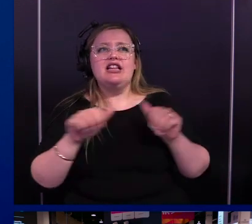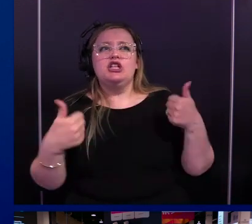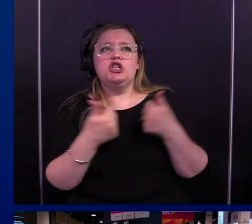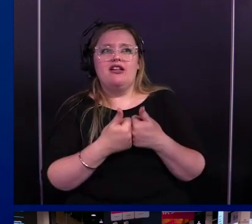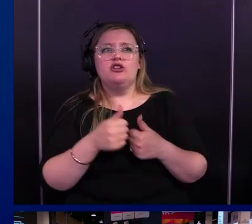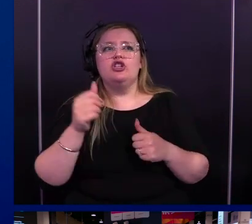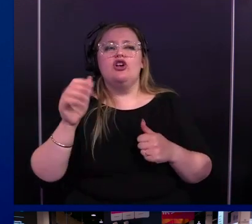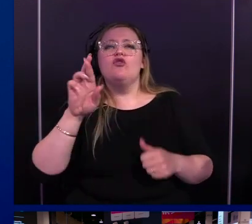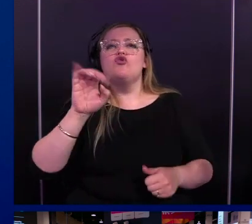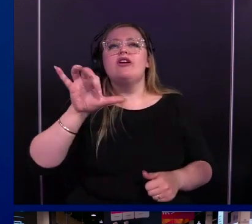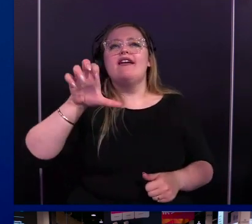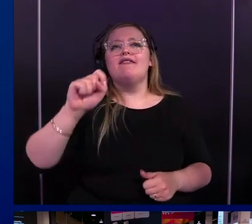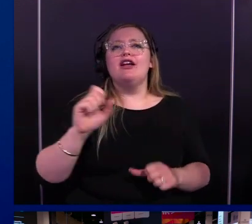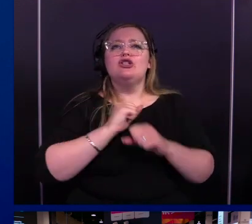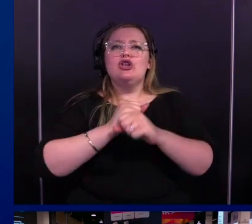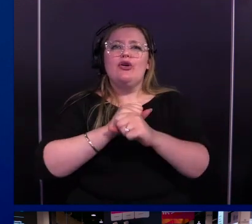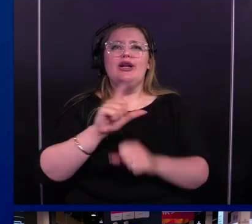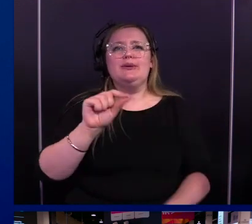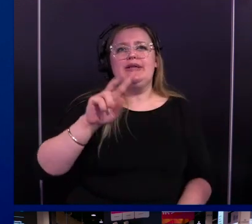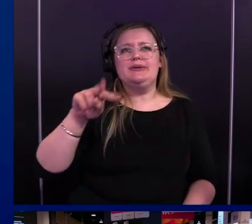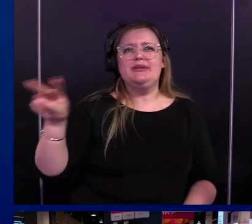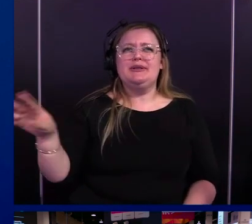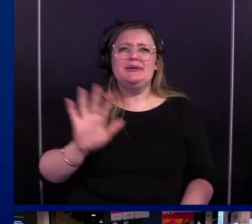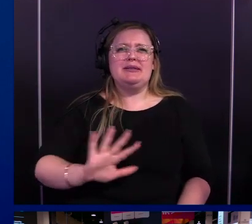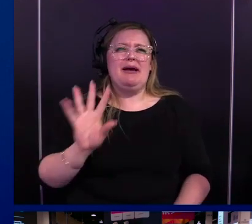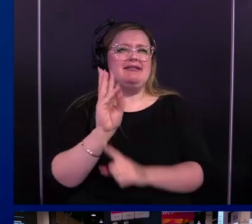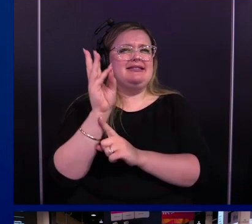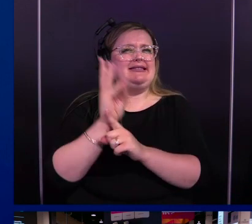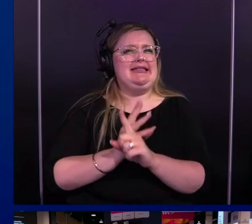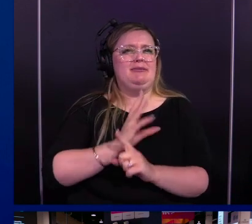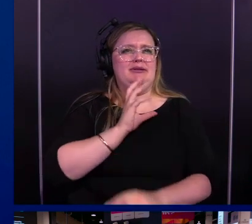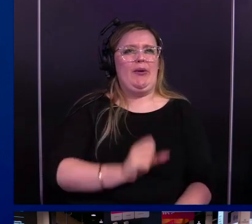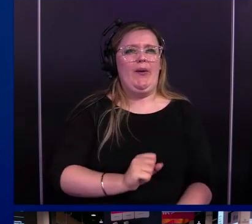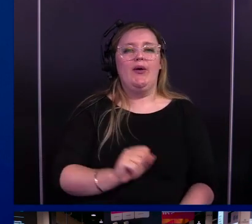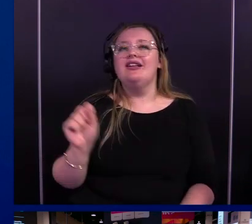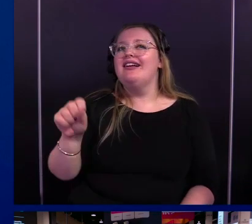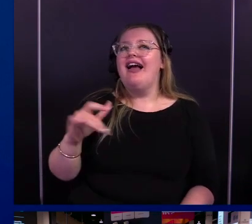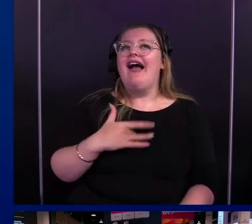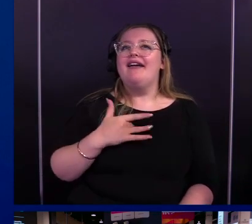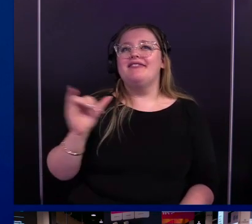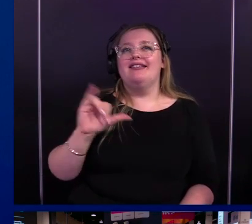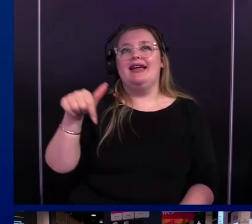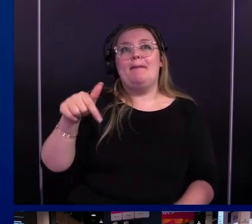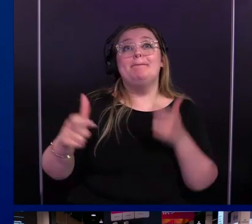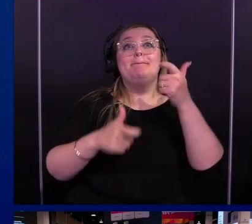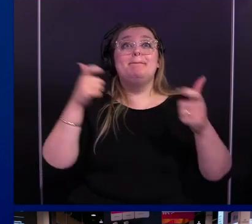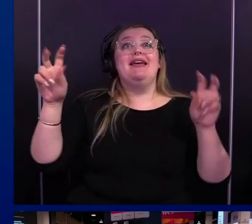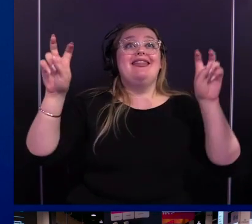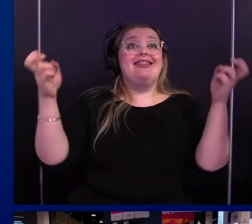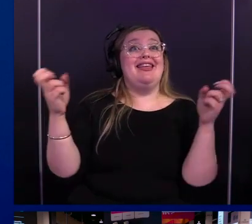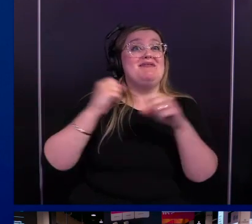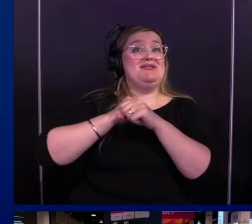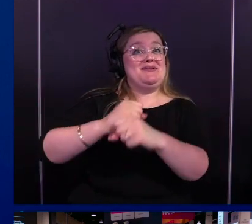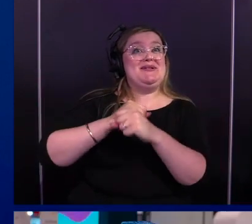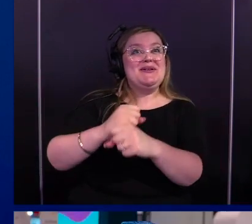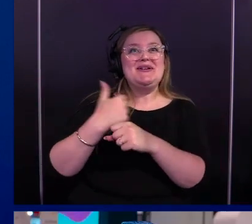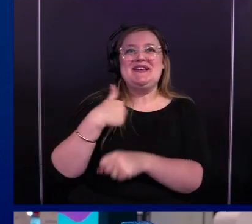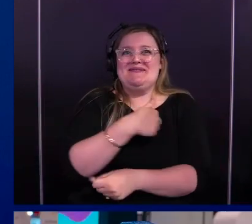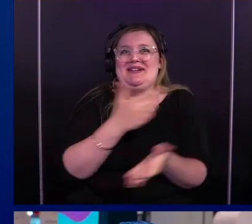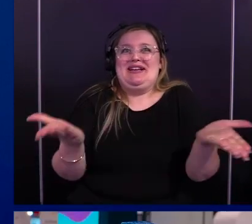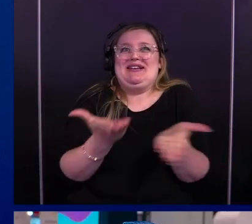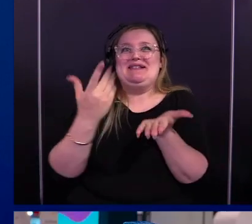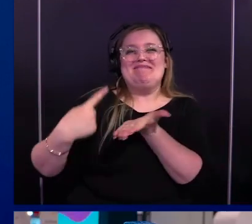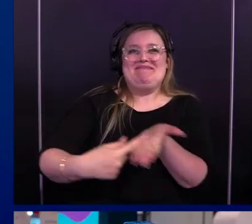Security 2022. So pretty recent, about 6 months old. Yep. Yeah, I feel like, you know, this is a big theme for us is security, what we're here talking about. So if I come